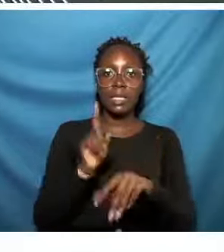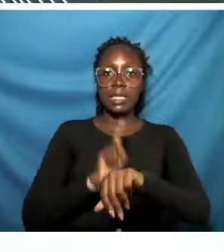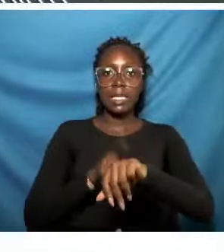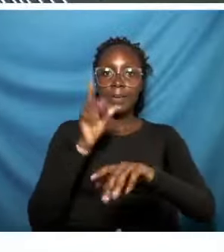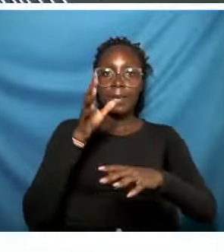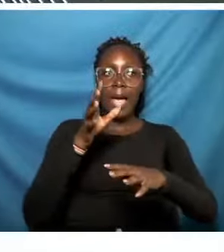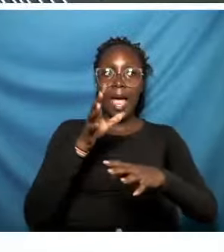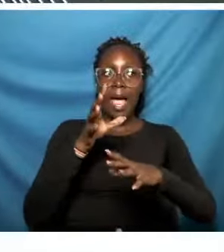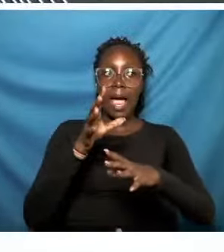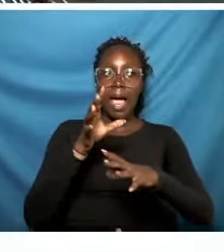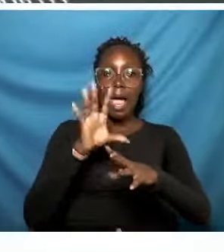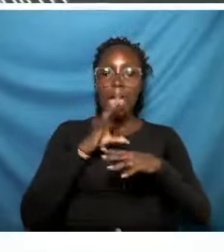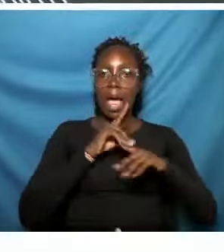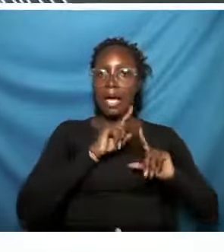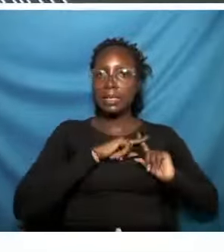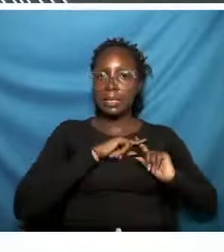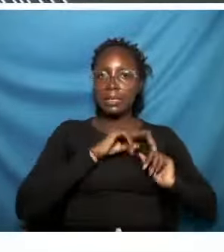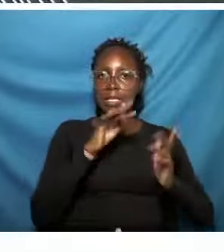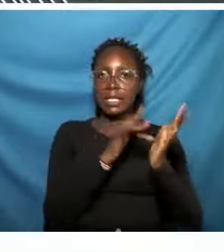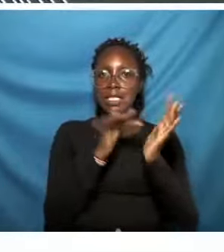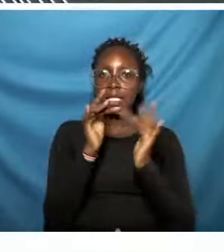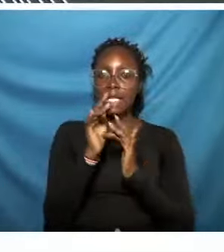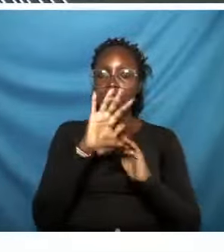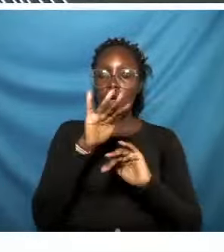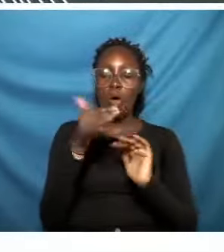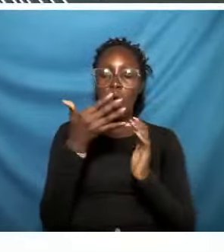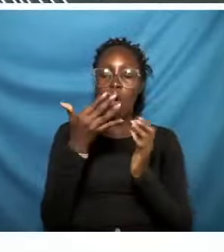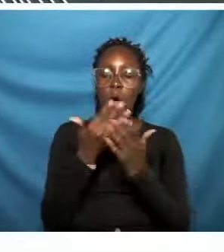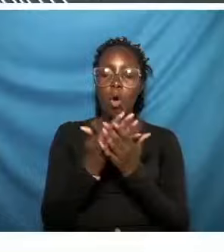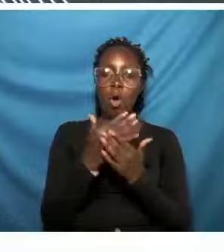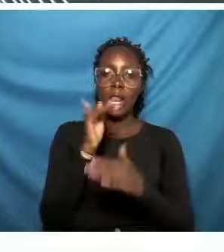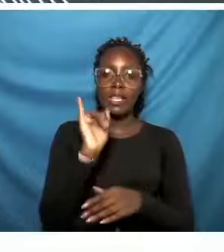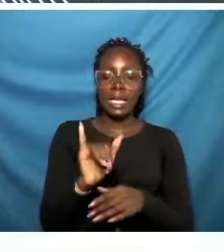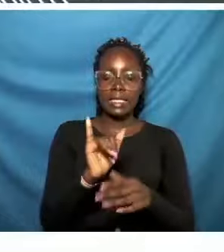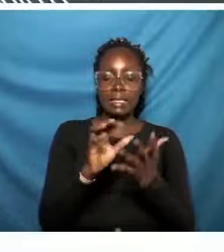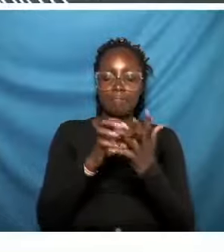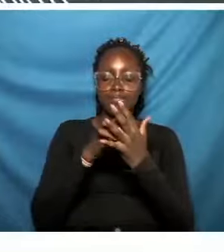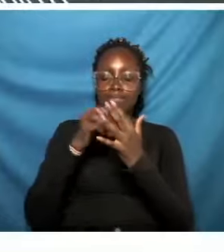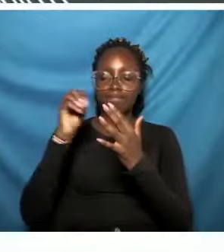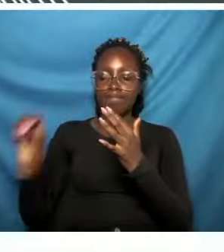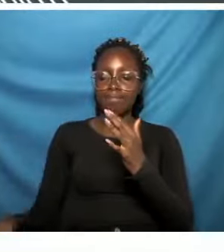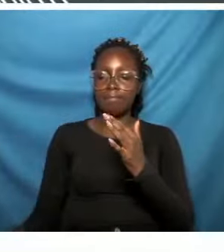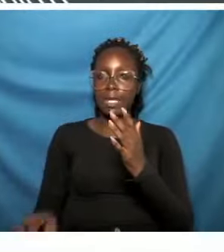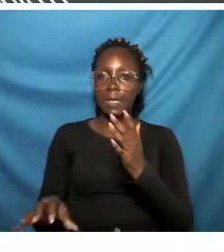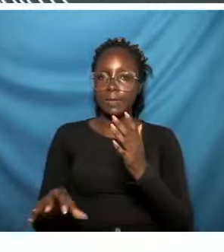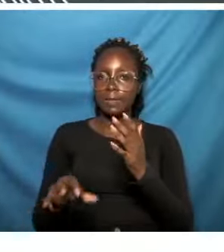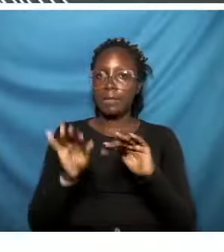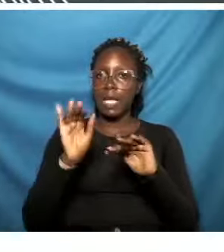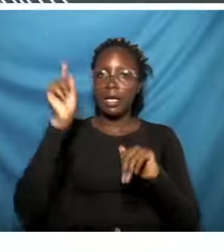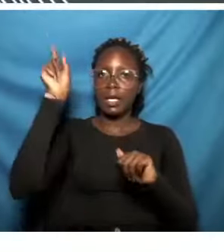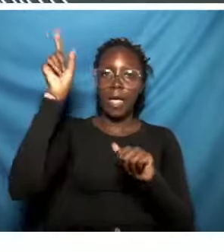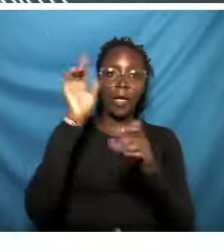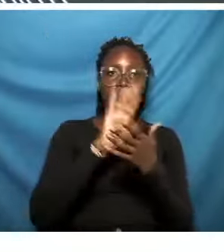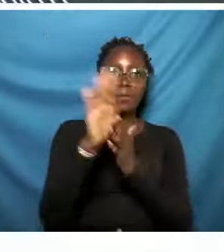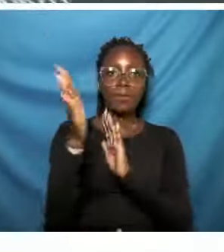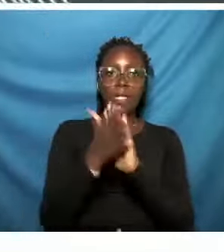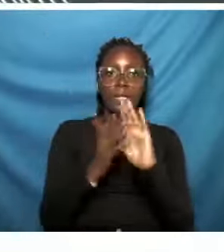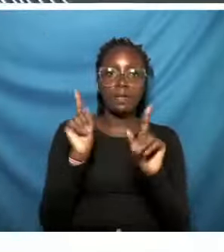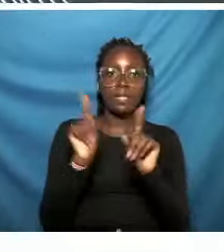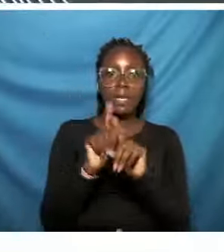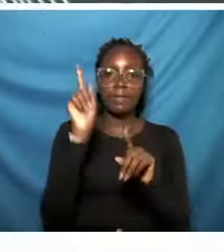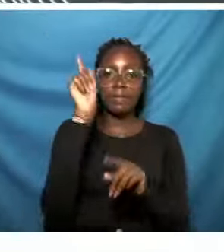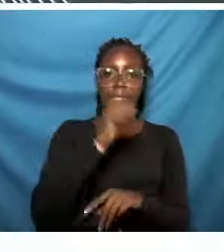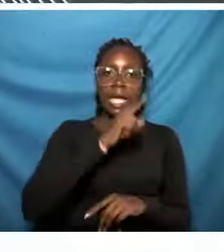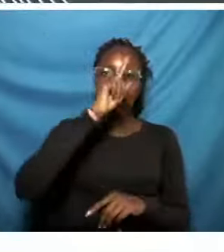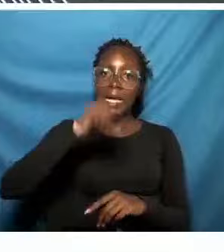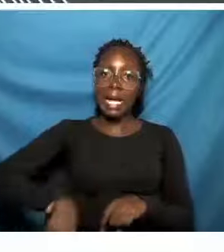Jesus, all those are taken away. He forgives and he cancels. Did you read